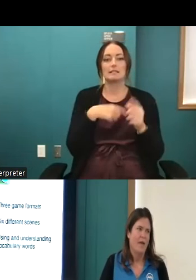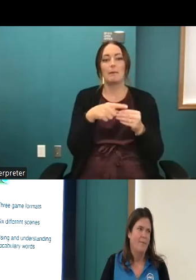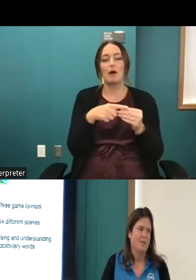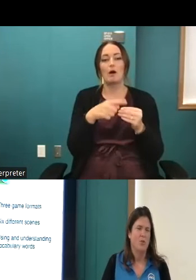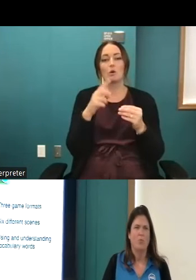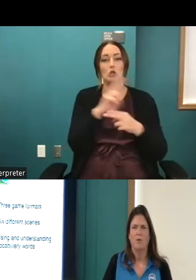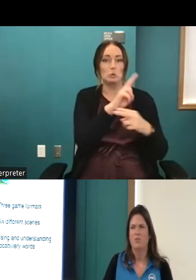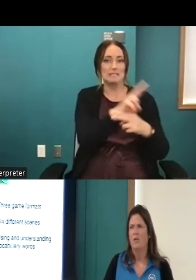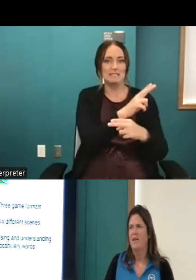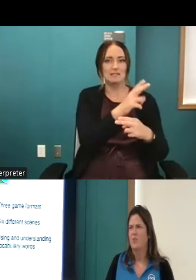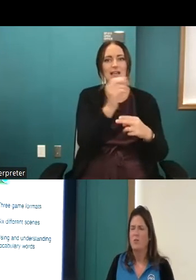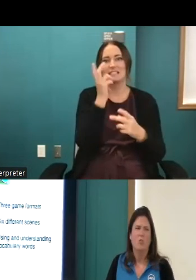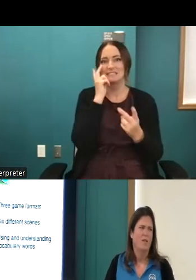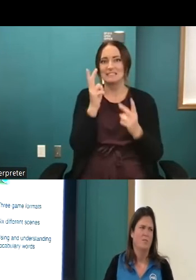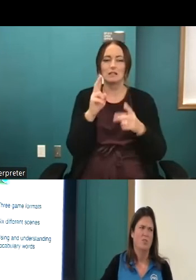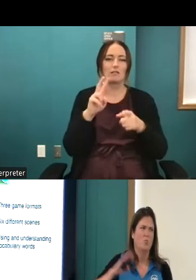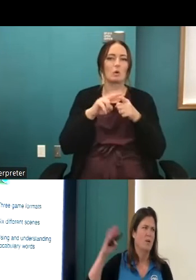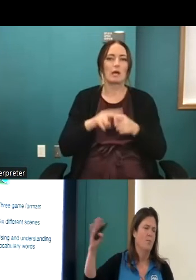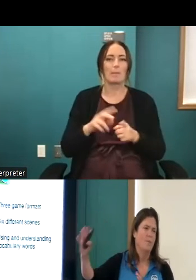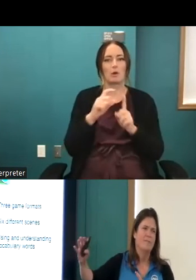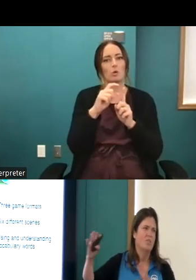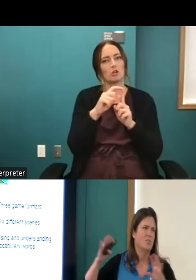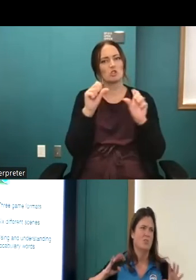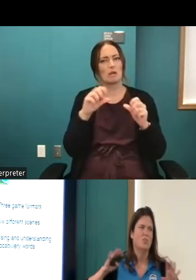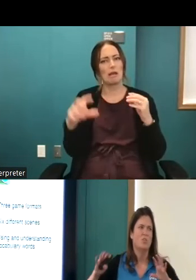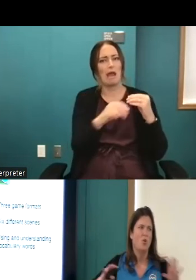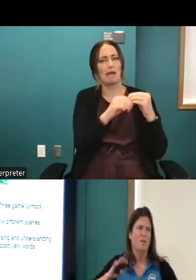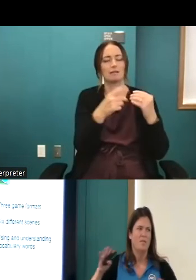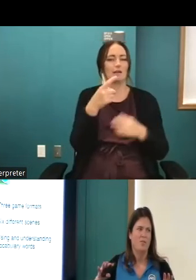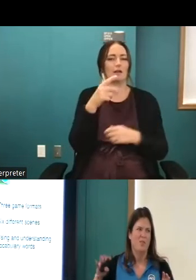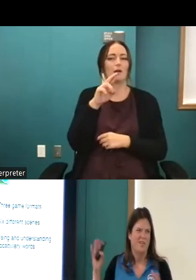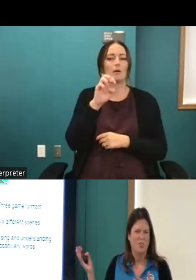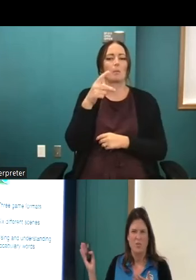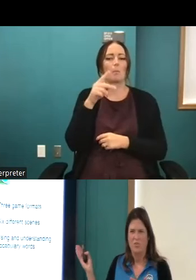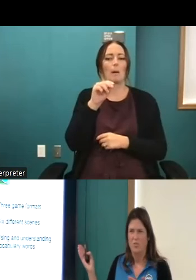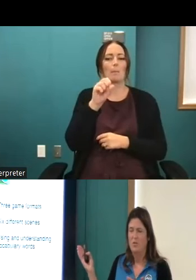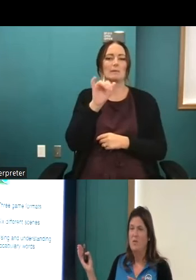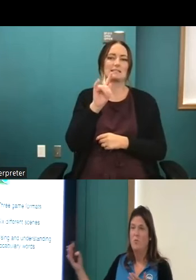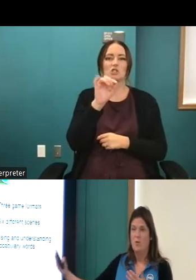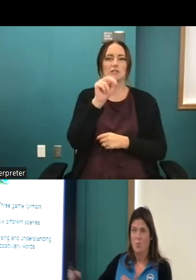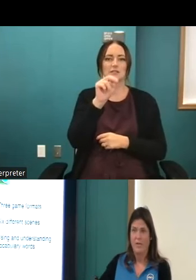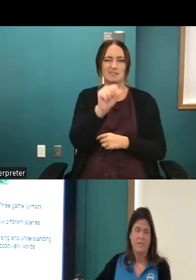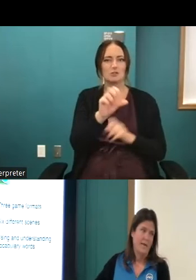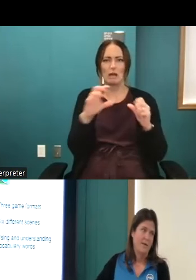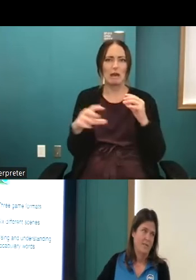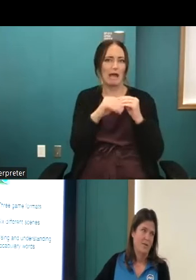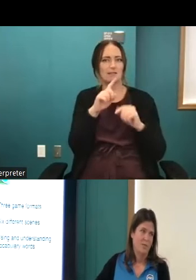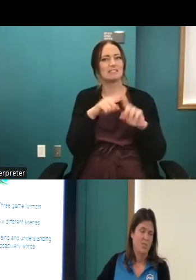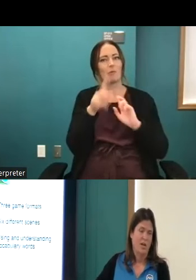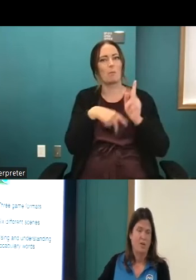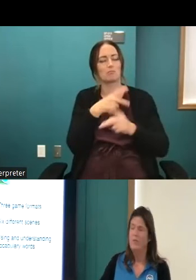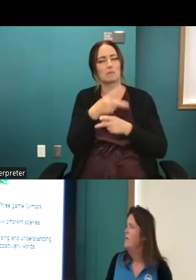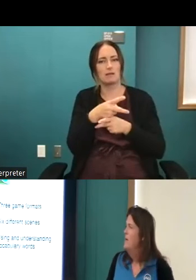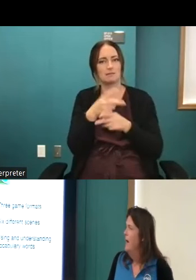understanding vocabulary words. You can add in critical elements. You can work on prepositions. There's just so many different things you can do when you're working side by side